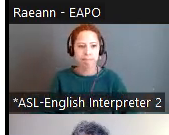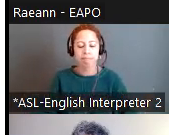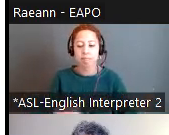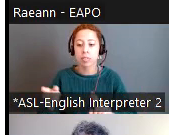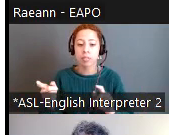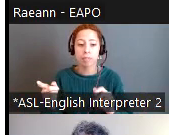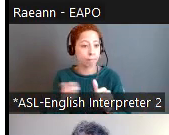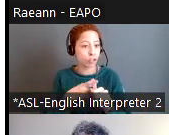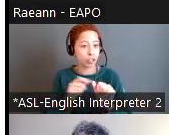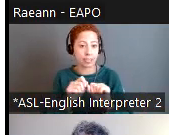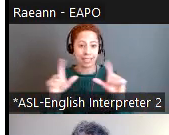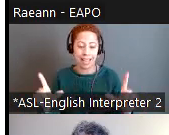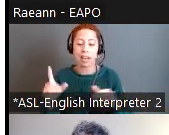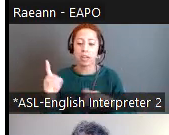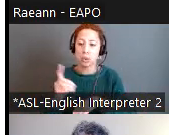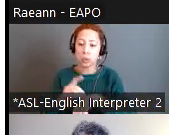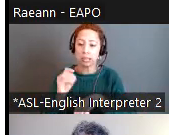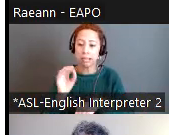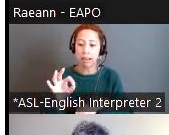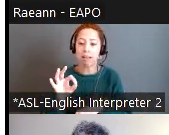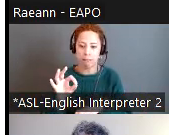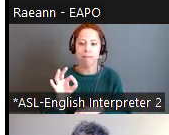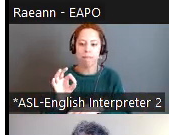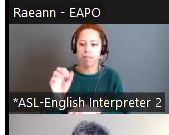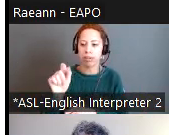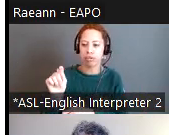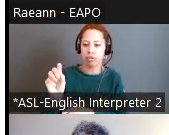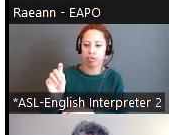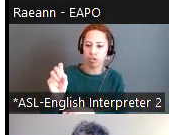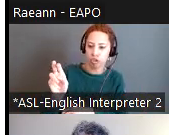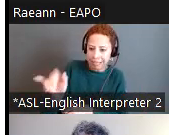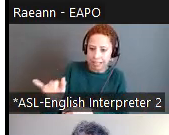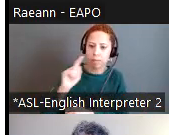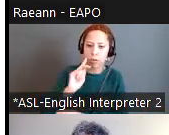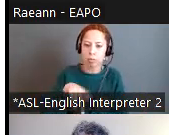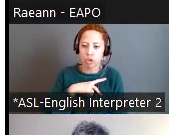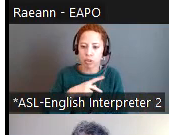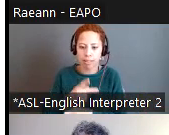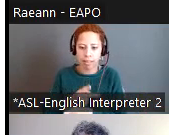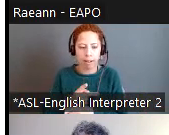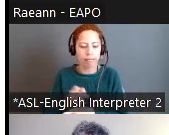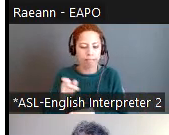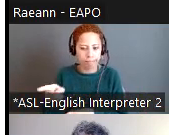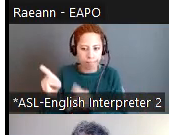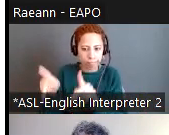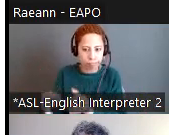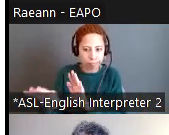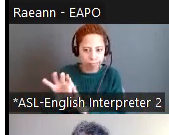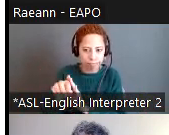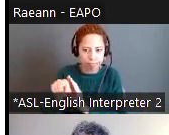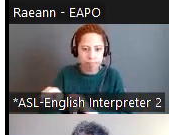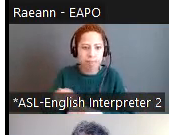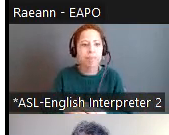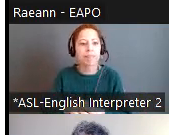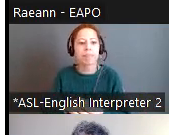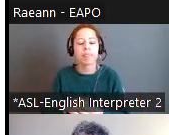here, duties of an attorney for personal care. So one of the great things about the Guided Pathways program is it doesn't just hand